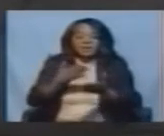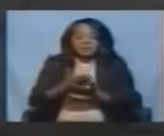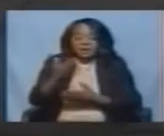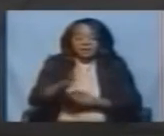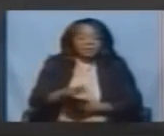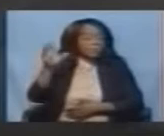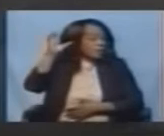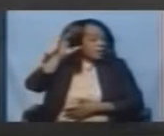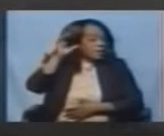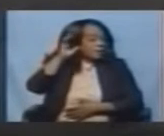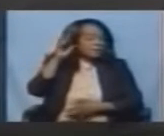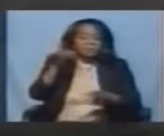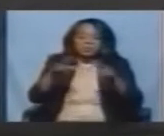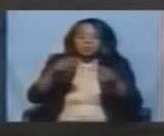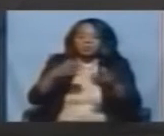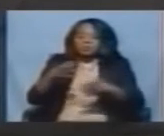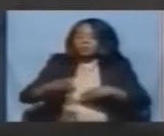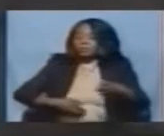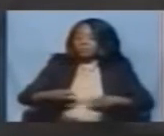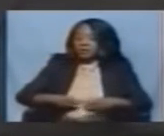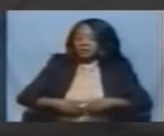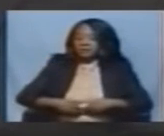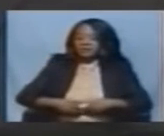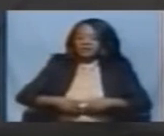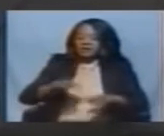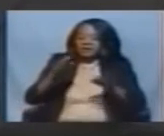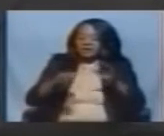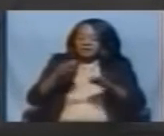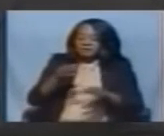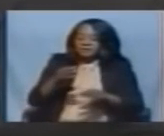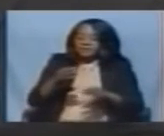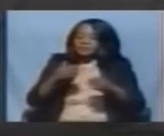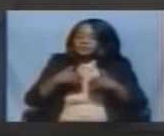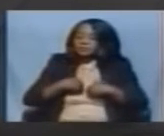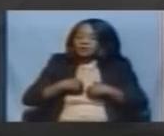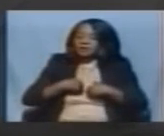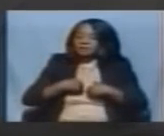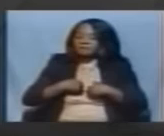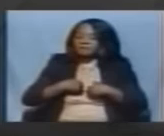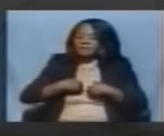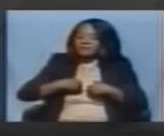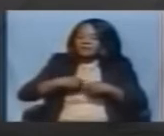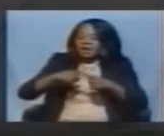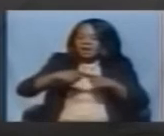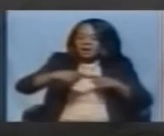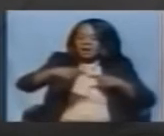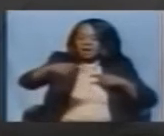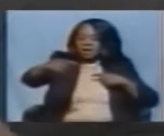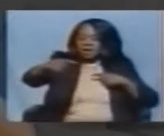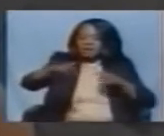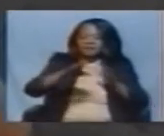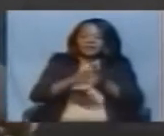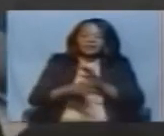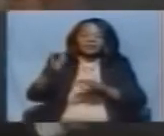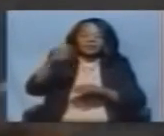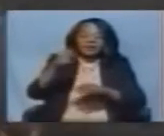complain about the procurement process taking long. You see, if you shorten that, that's what happens. If you lengthen that, you make sure that you get in